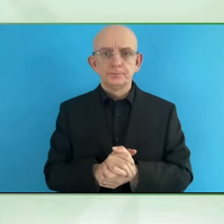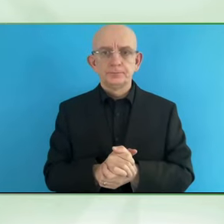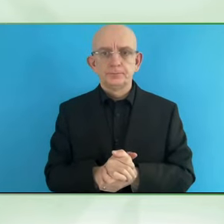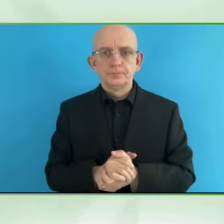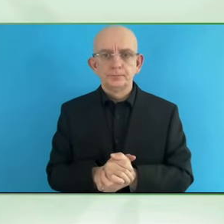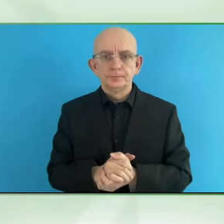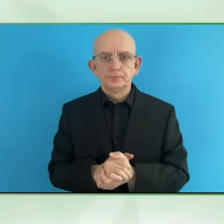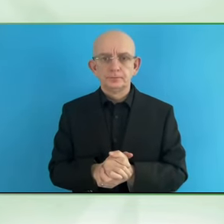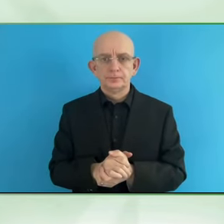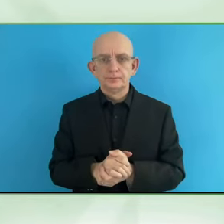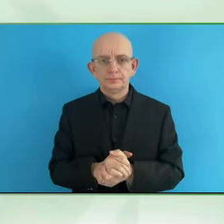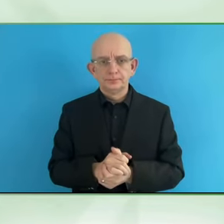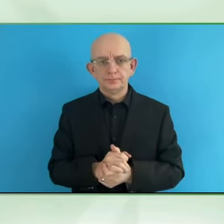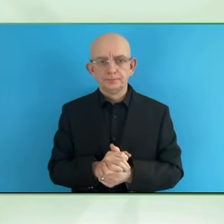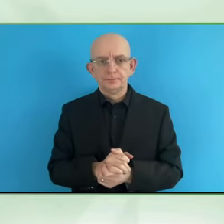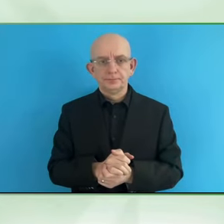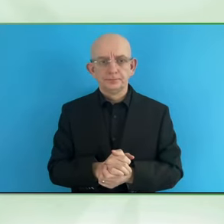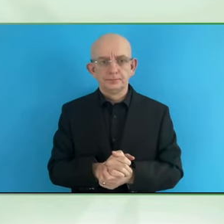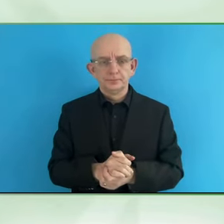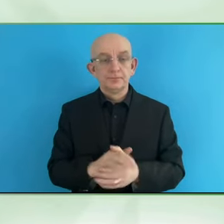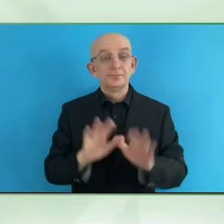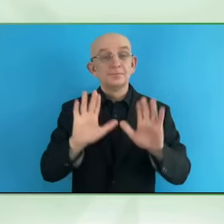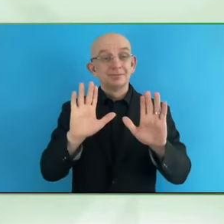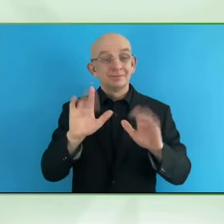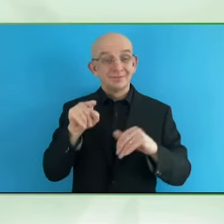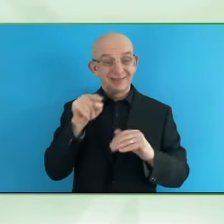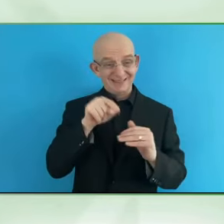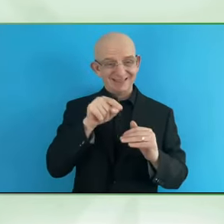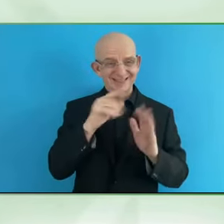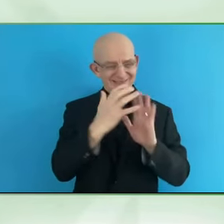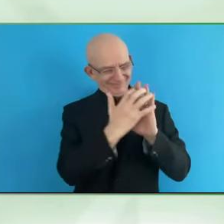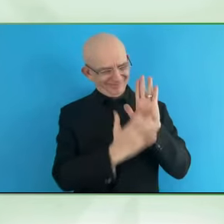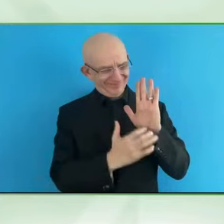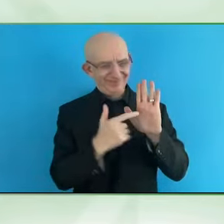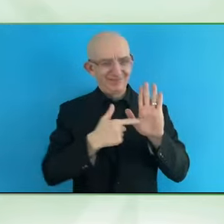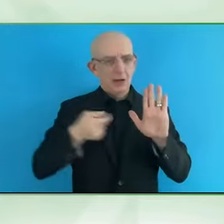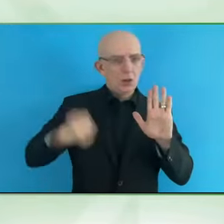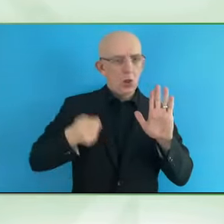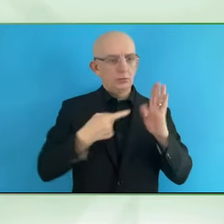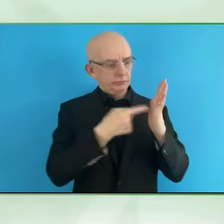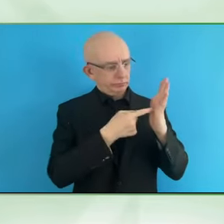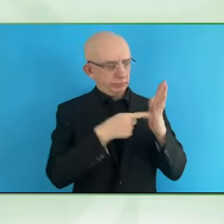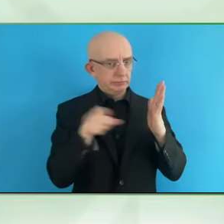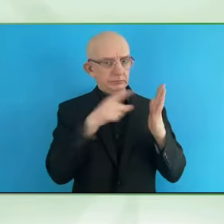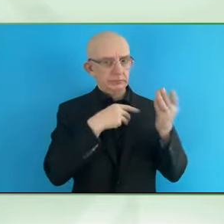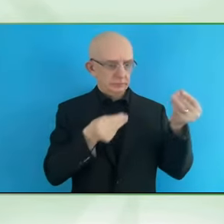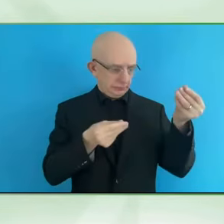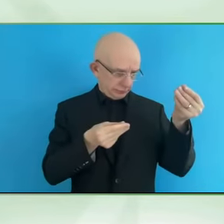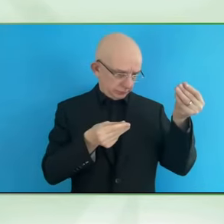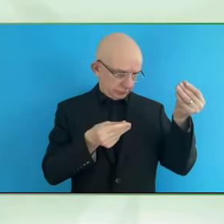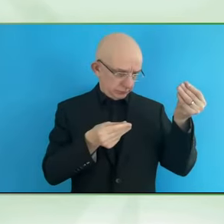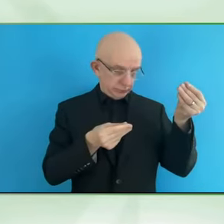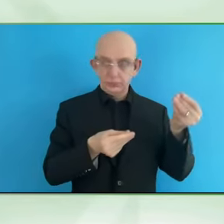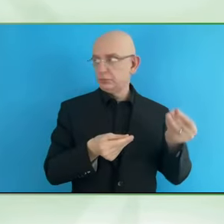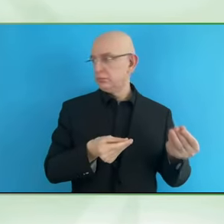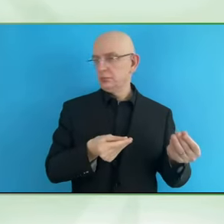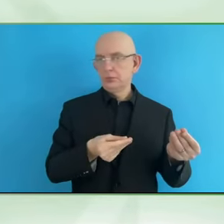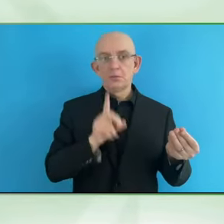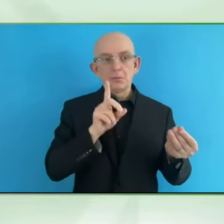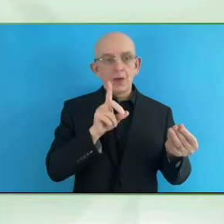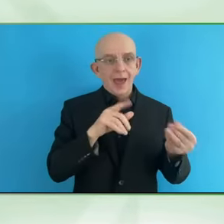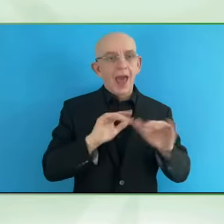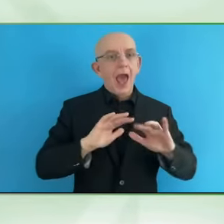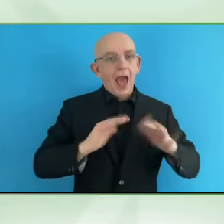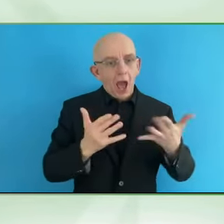but how it's implemented, how is it funded, how is it enabled, how is it supported, how is it monitored and evaluated, and how does that feed